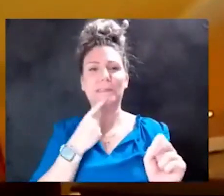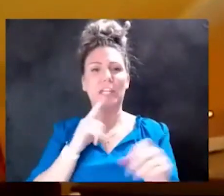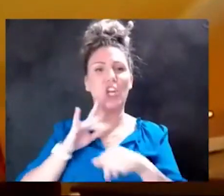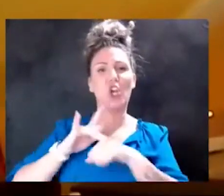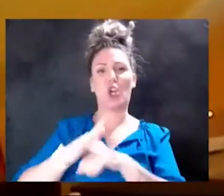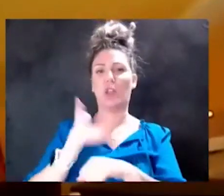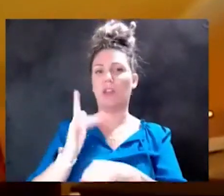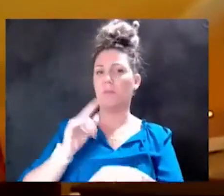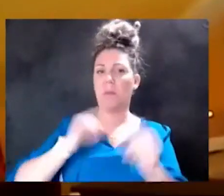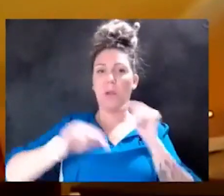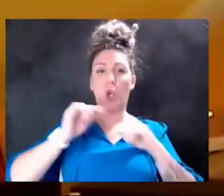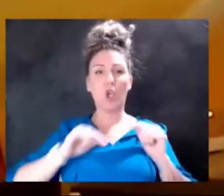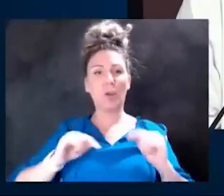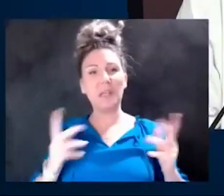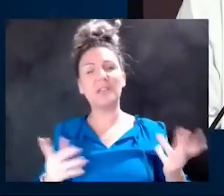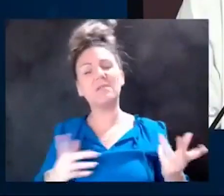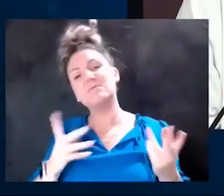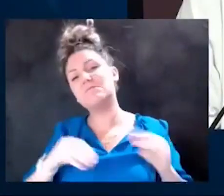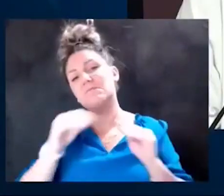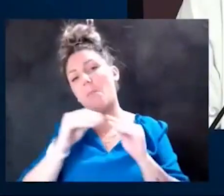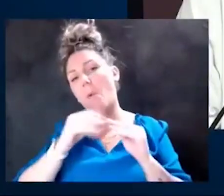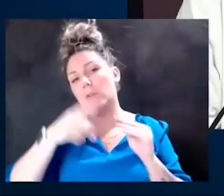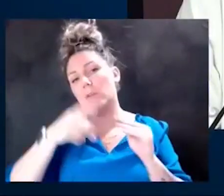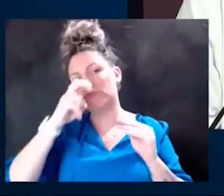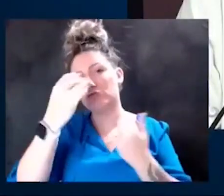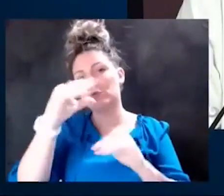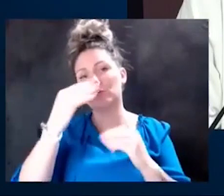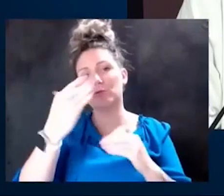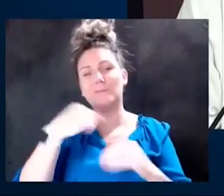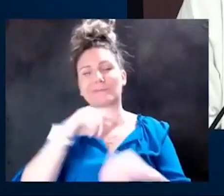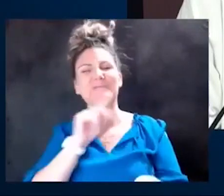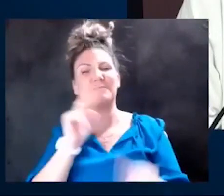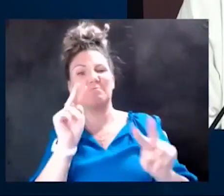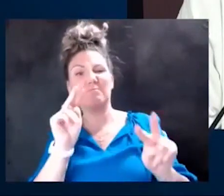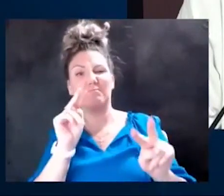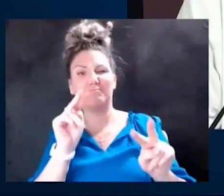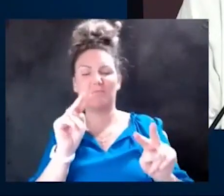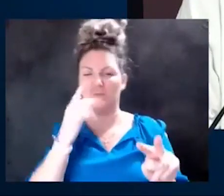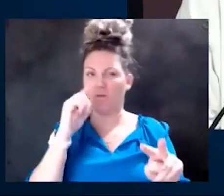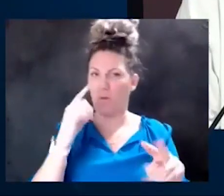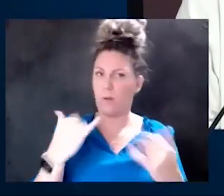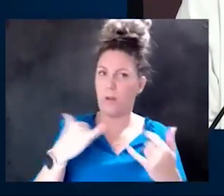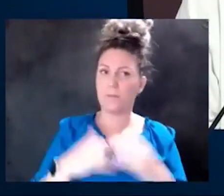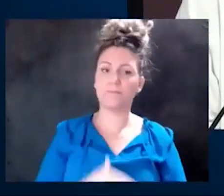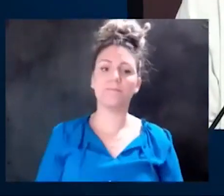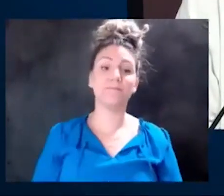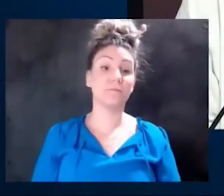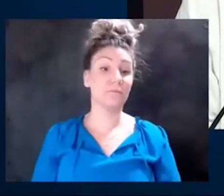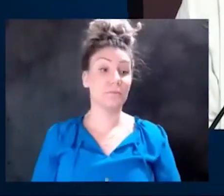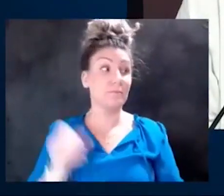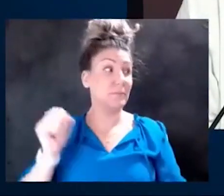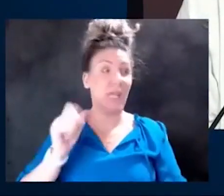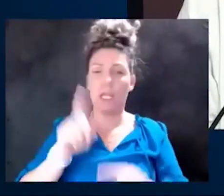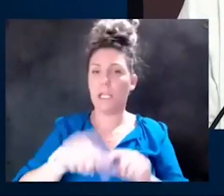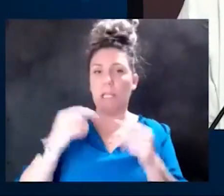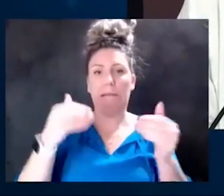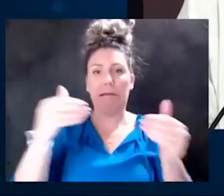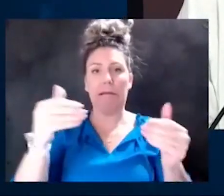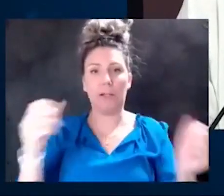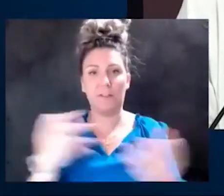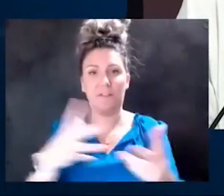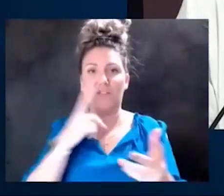going back to some of the restrictions that we had before, it's something that we're watching for here. Yeah, you got to do that, and can't let fear be your guide. You got to let